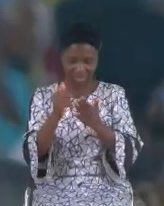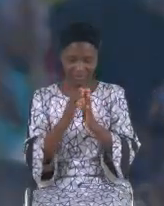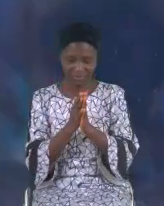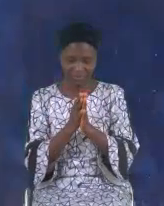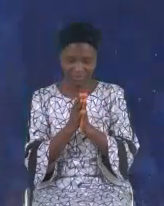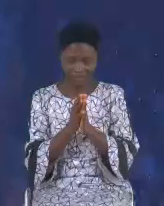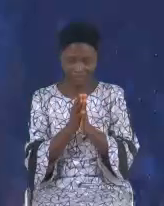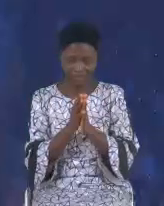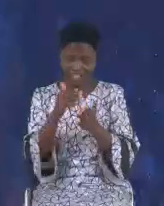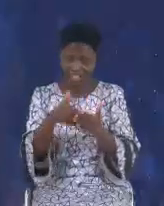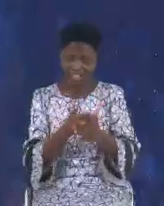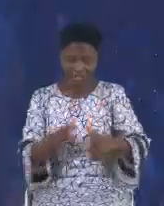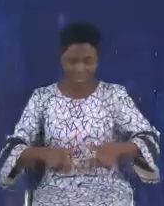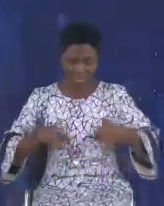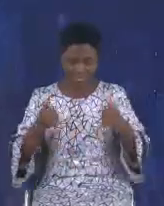New life.